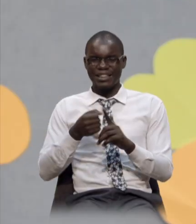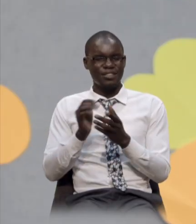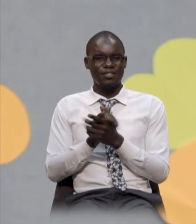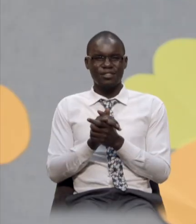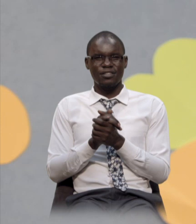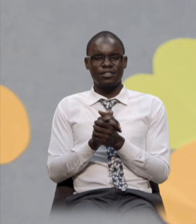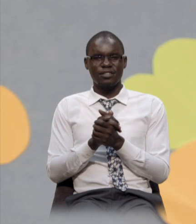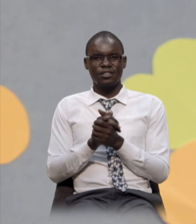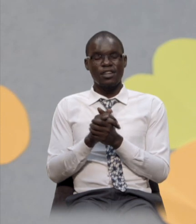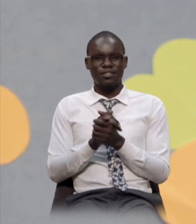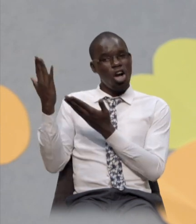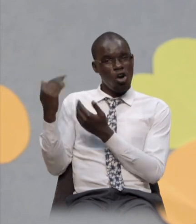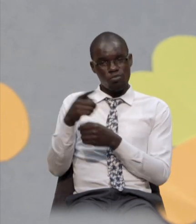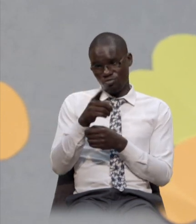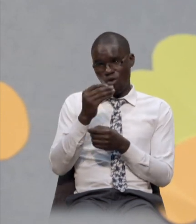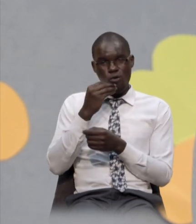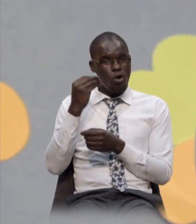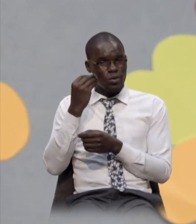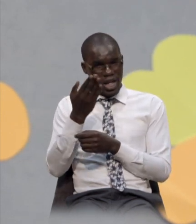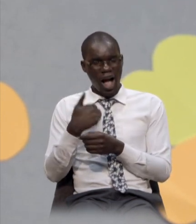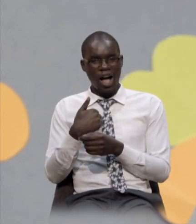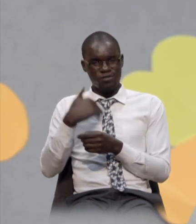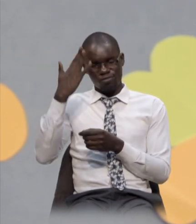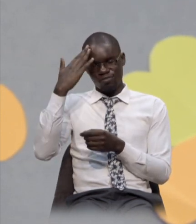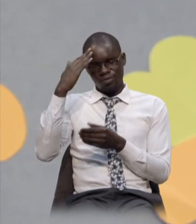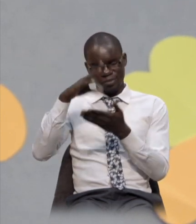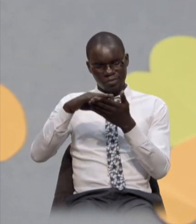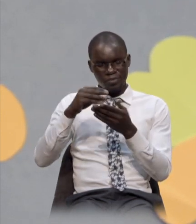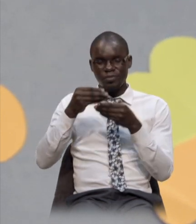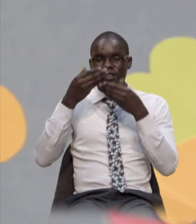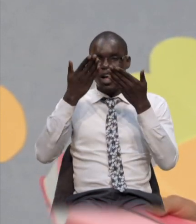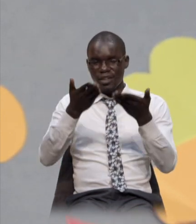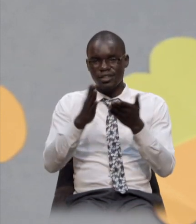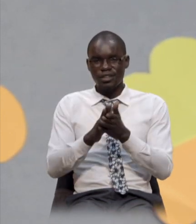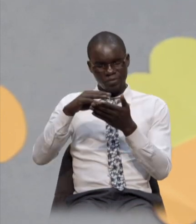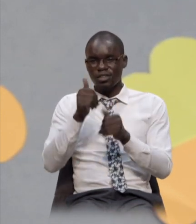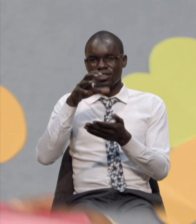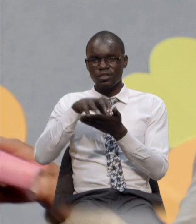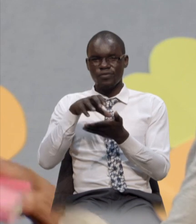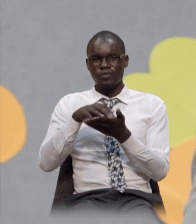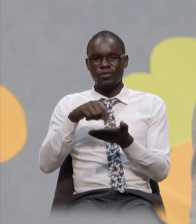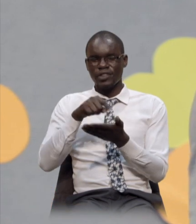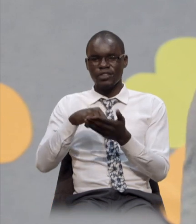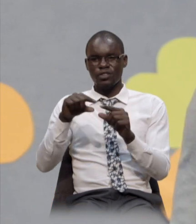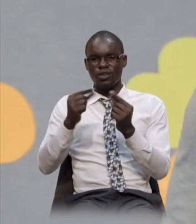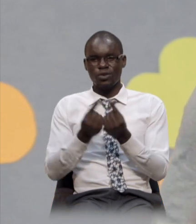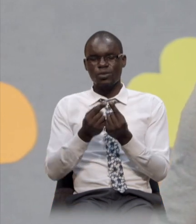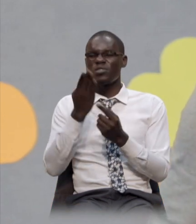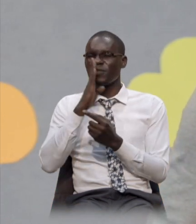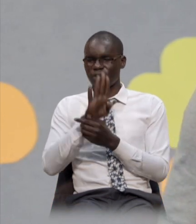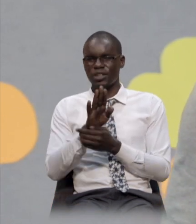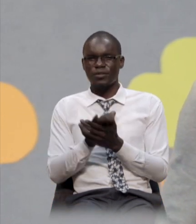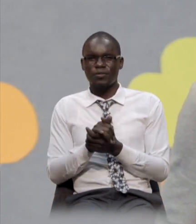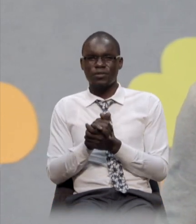answer. And I hope you know the answer already. That's why I like the Bible. Aha. Which condition is that? This group is done. And